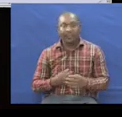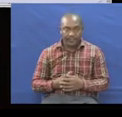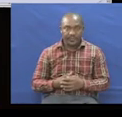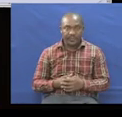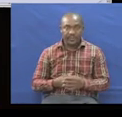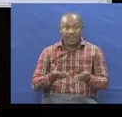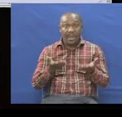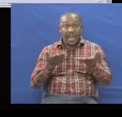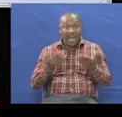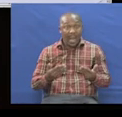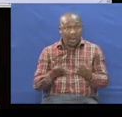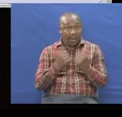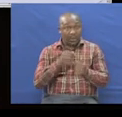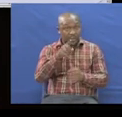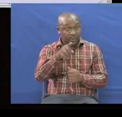Now I want you to tell me,